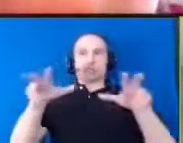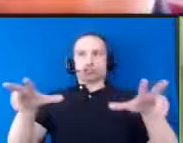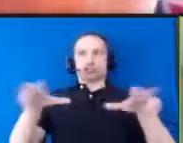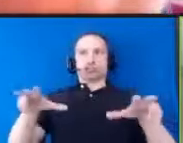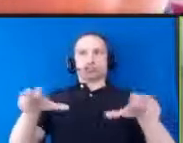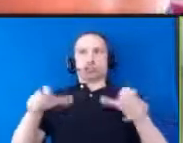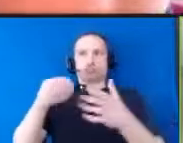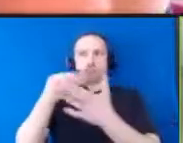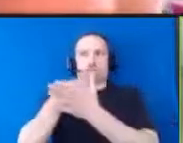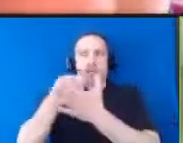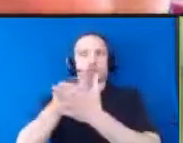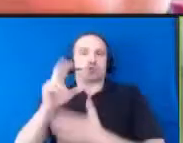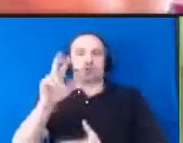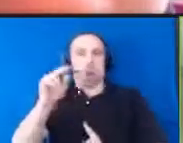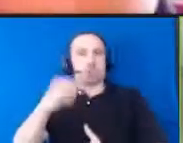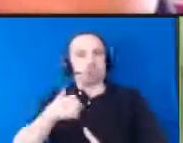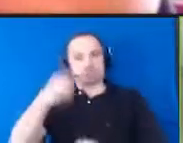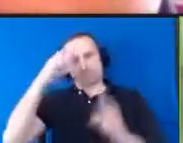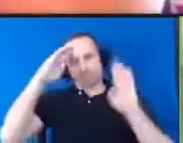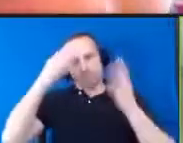just want to make sure people realize that.